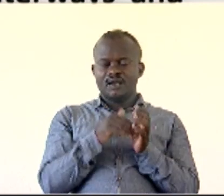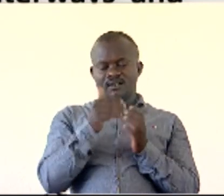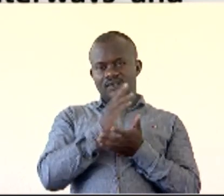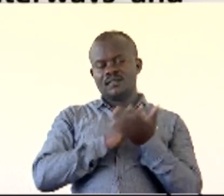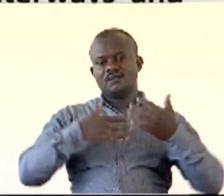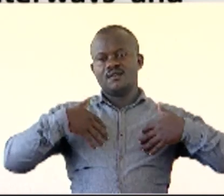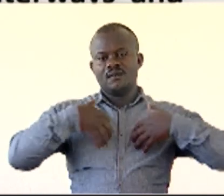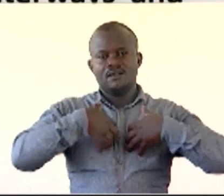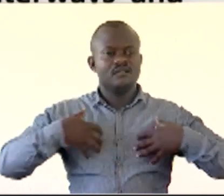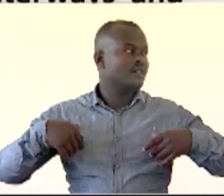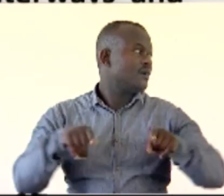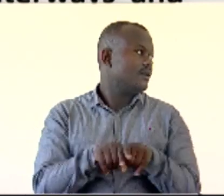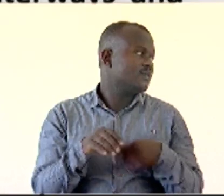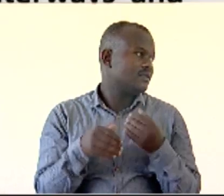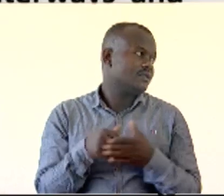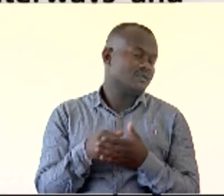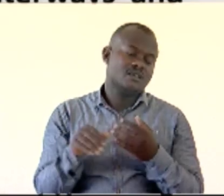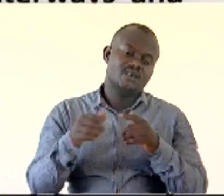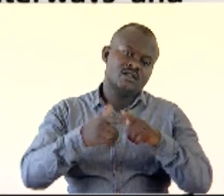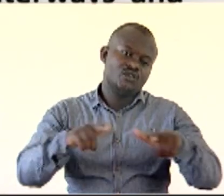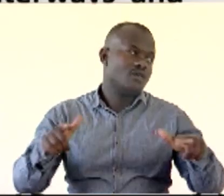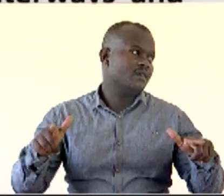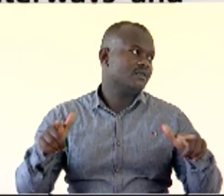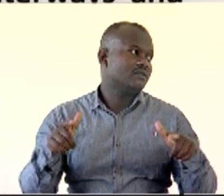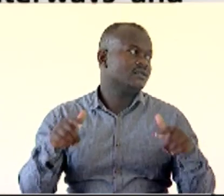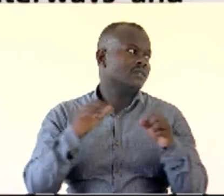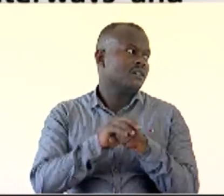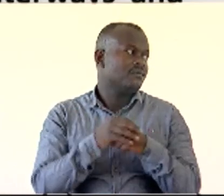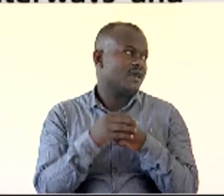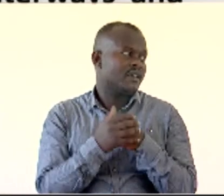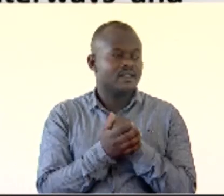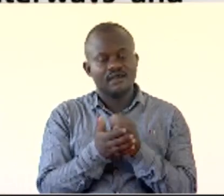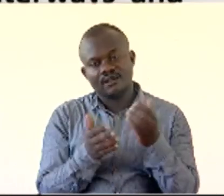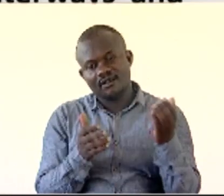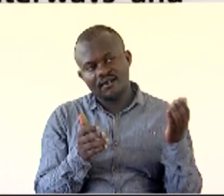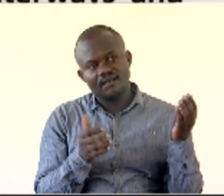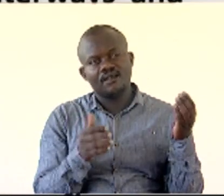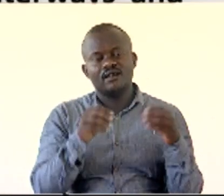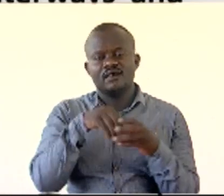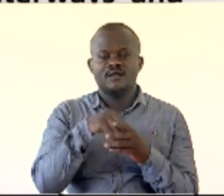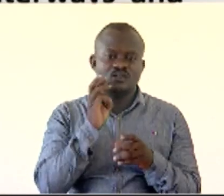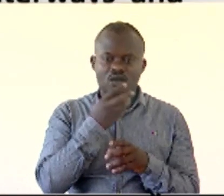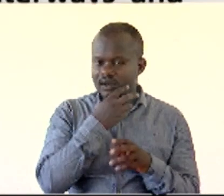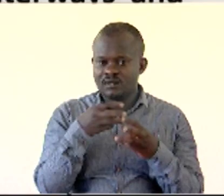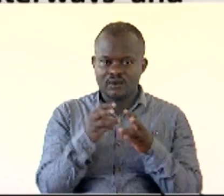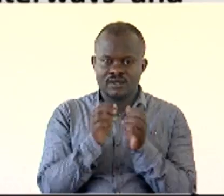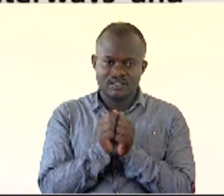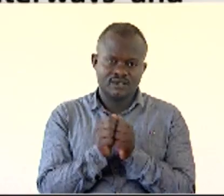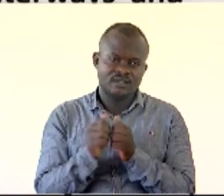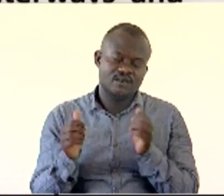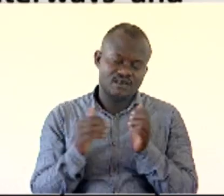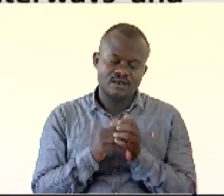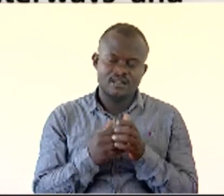animals, as well as soil, leaking into waterways and